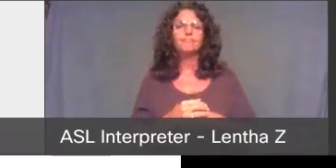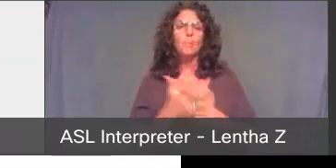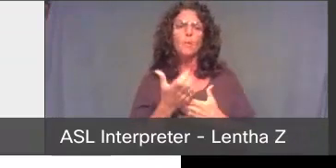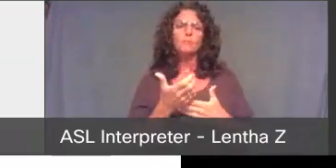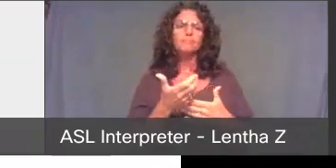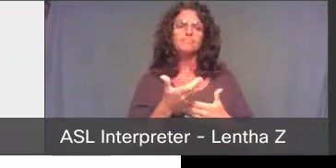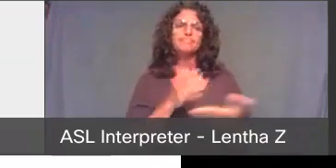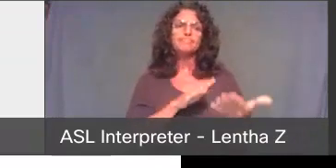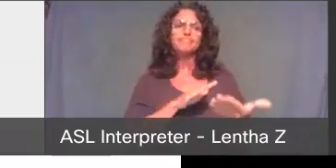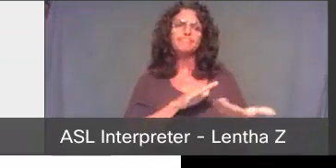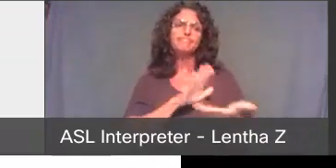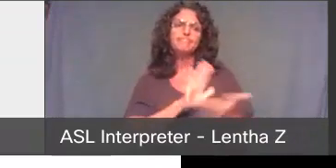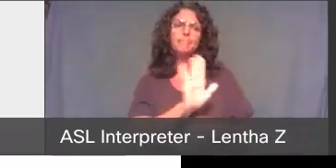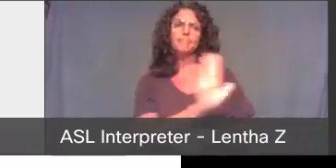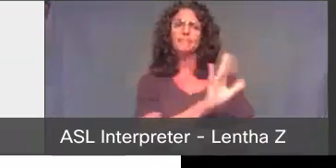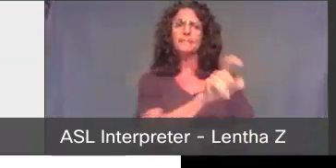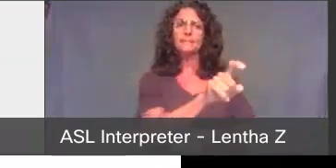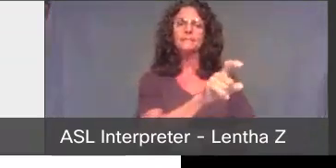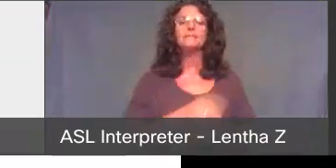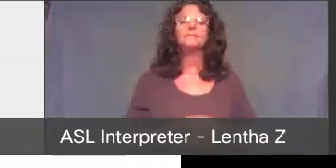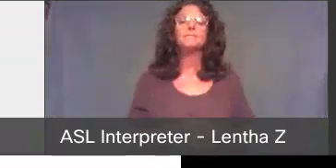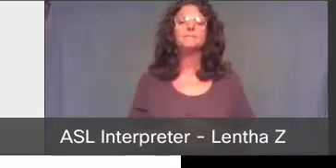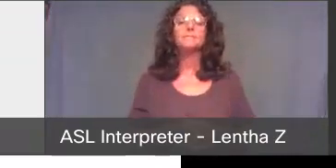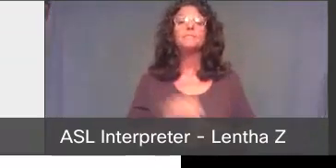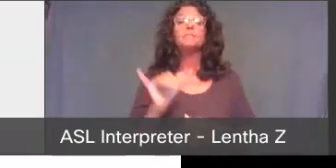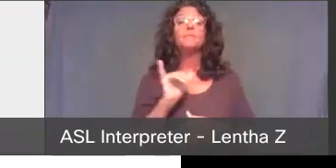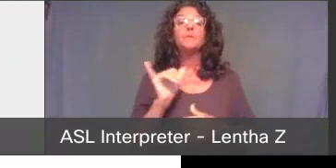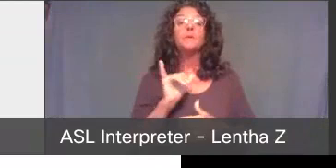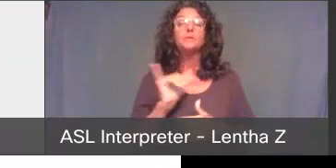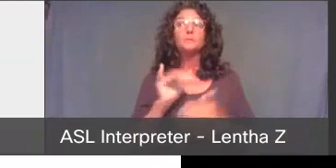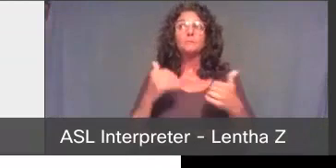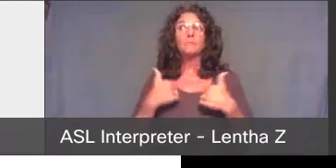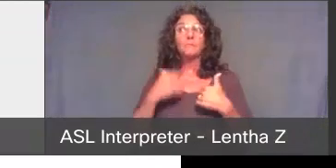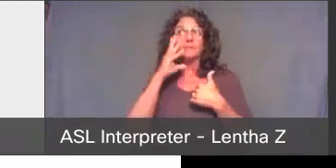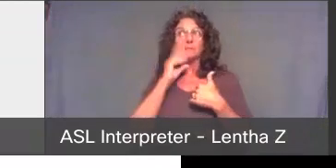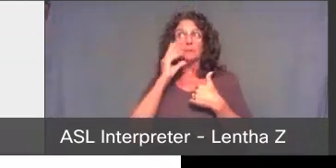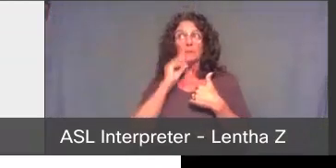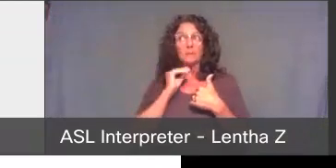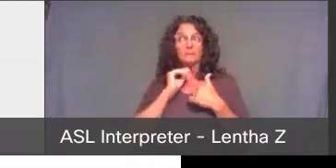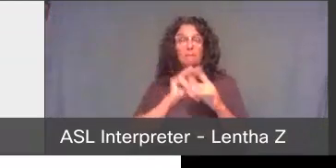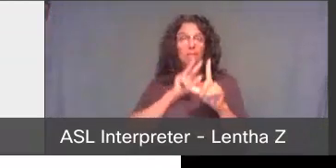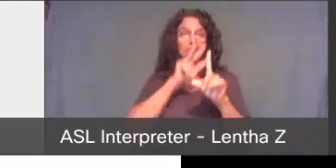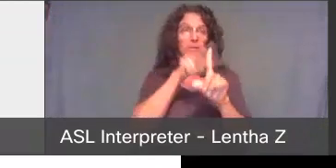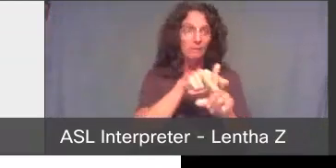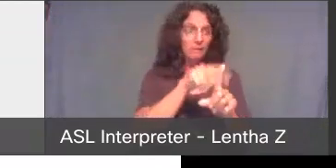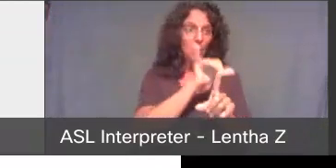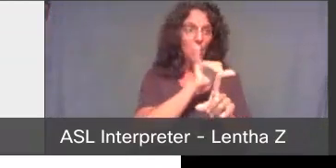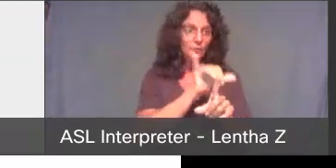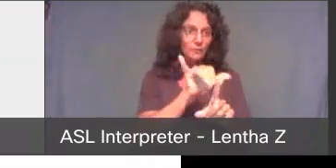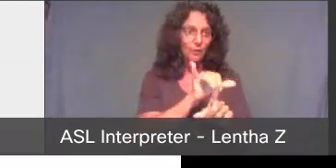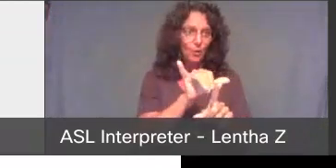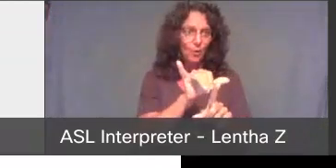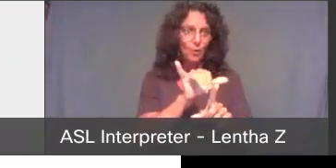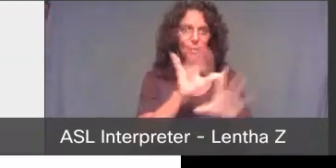needs. And within that, within kind of applying both of those lenses, is inherent the need to address intersectionality.